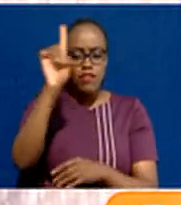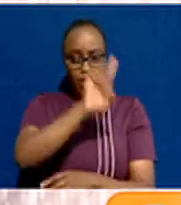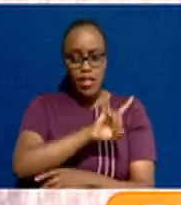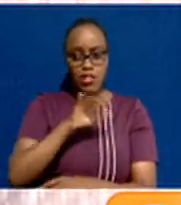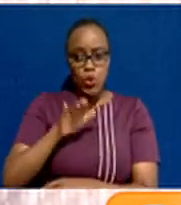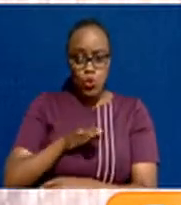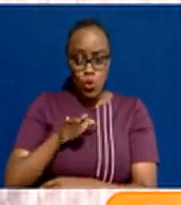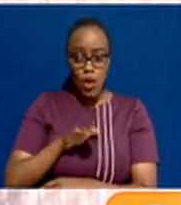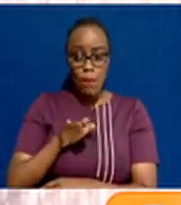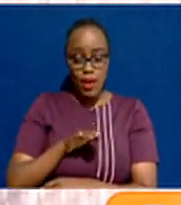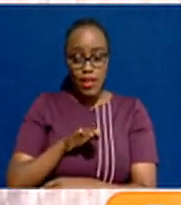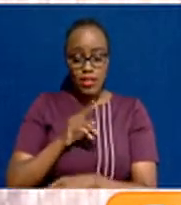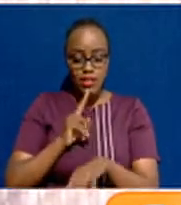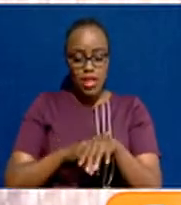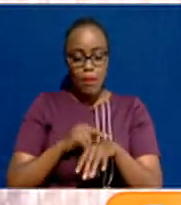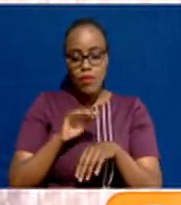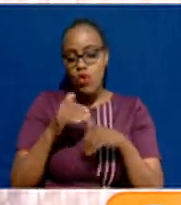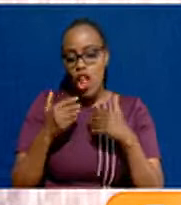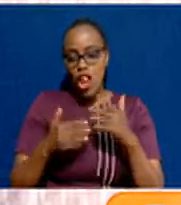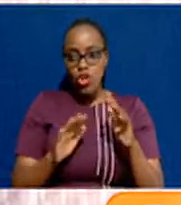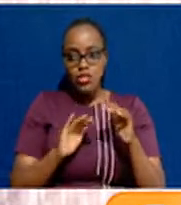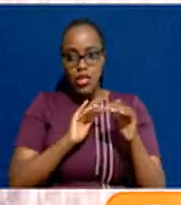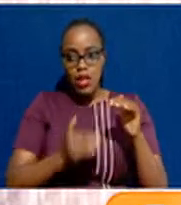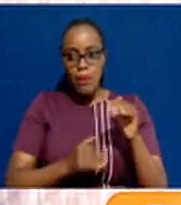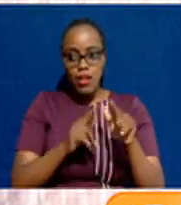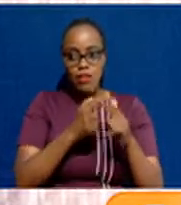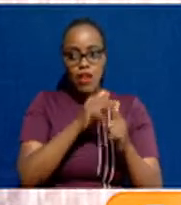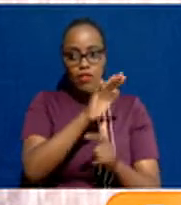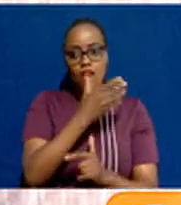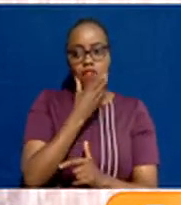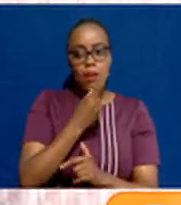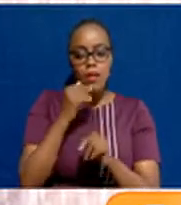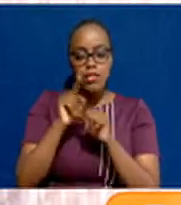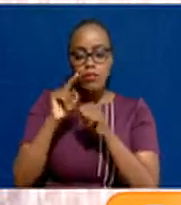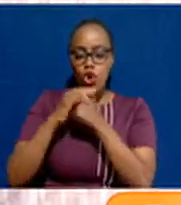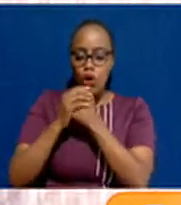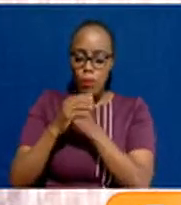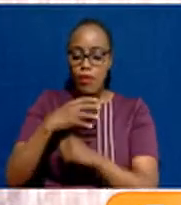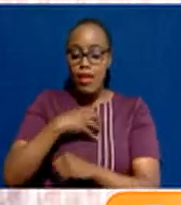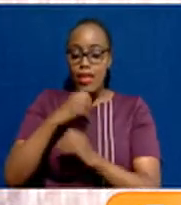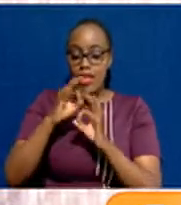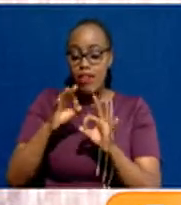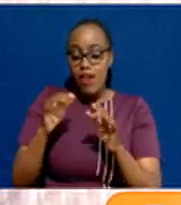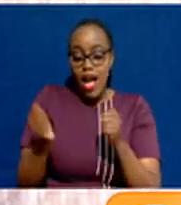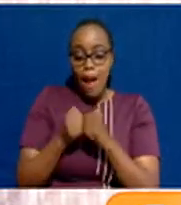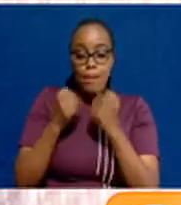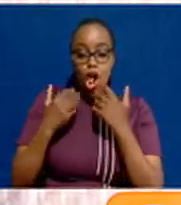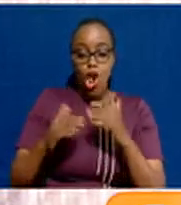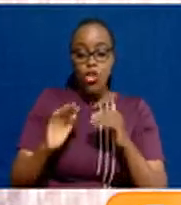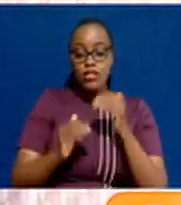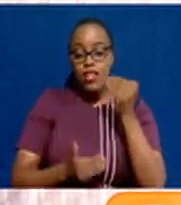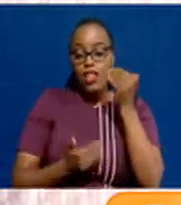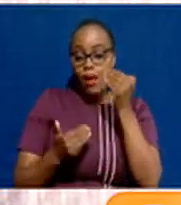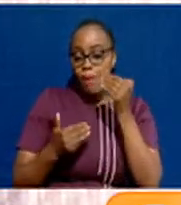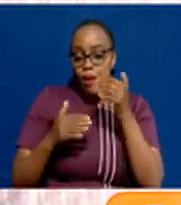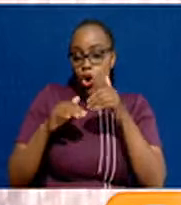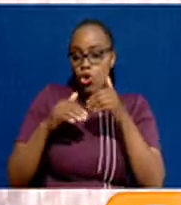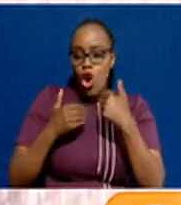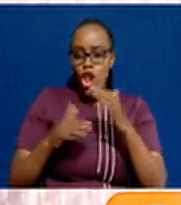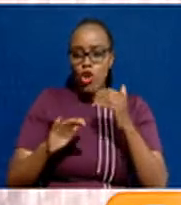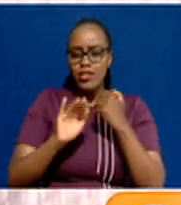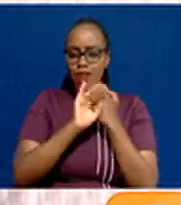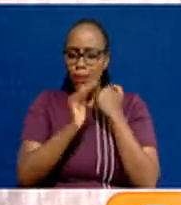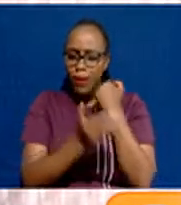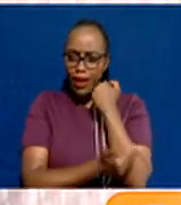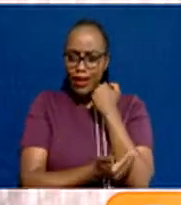women and 5 days to men as compassionate leave when a miscarriage happens. Wow. When women have experienced those kind